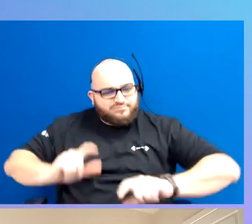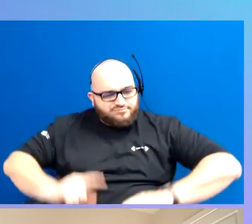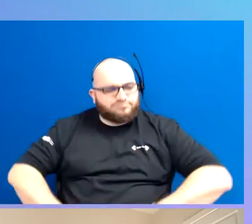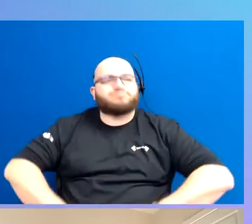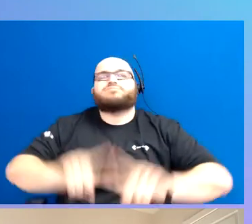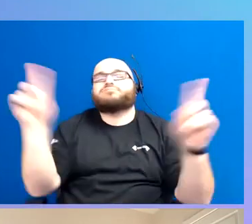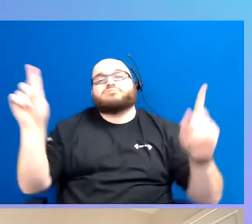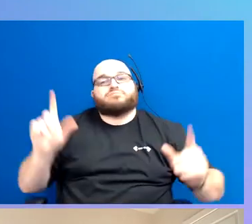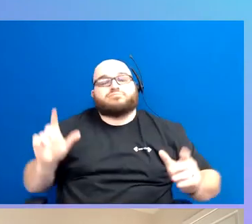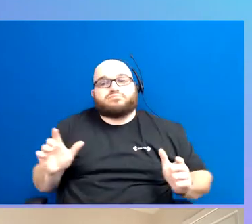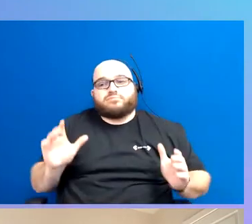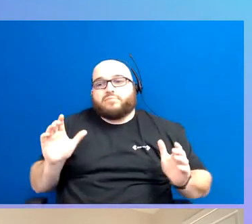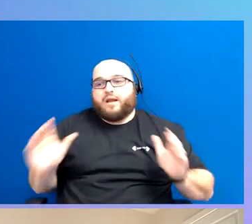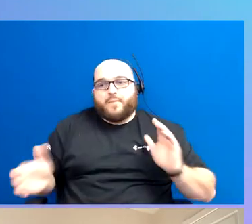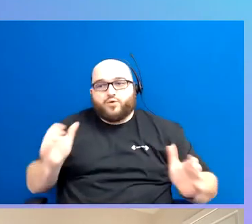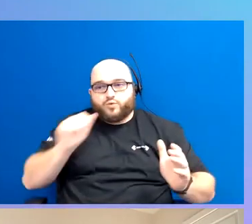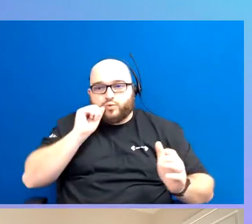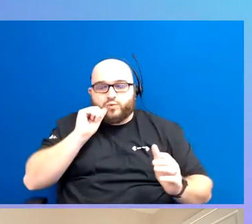to